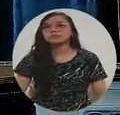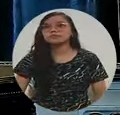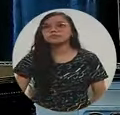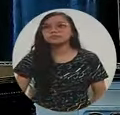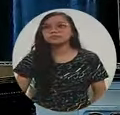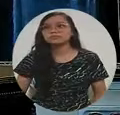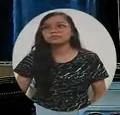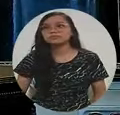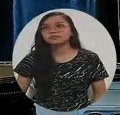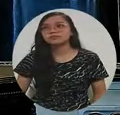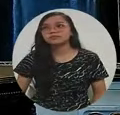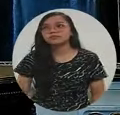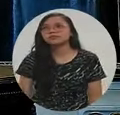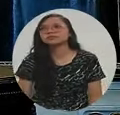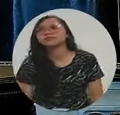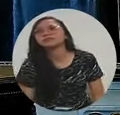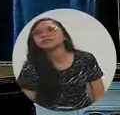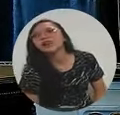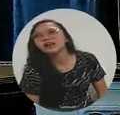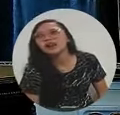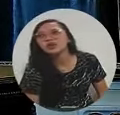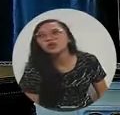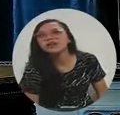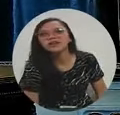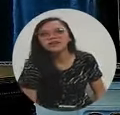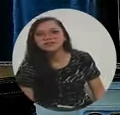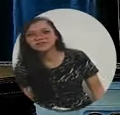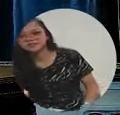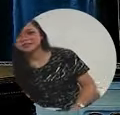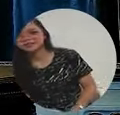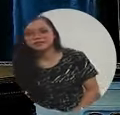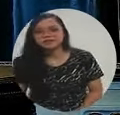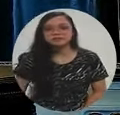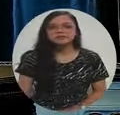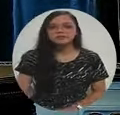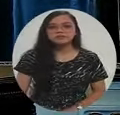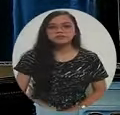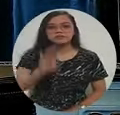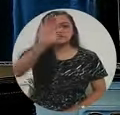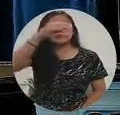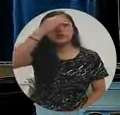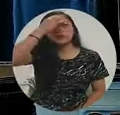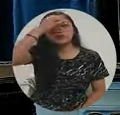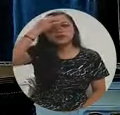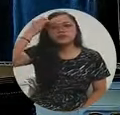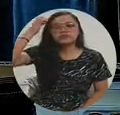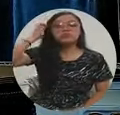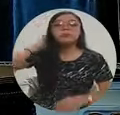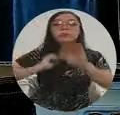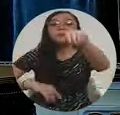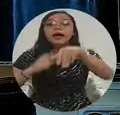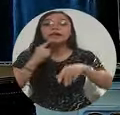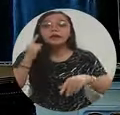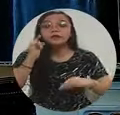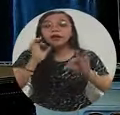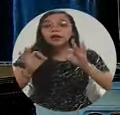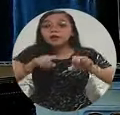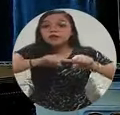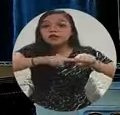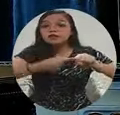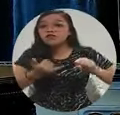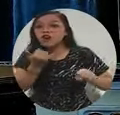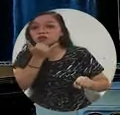life. When you live wrong and end wrong, my friend, you are going to regret.